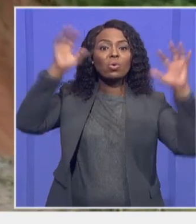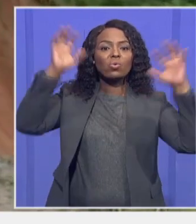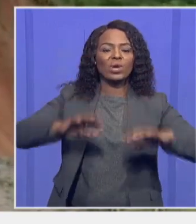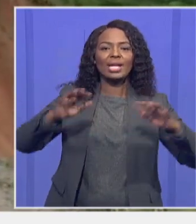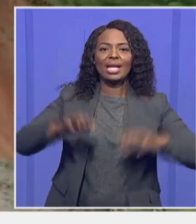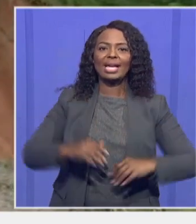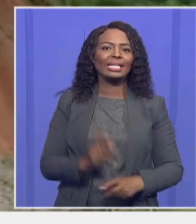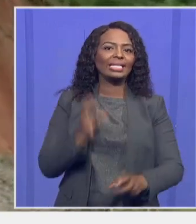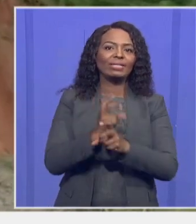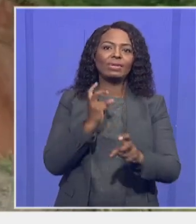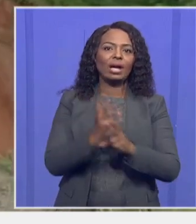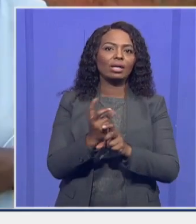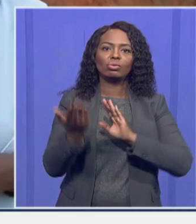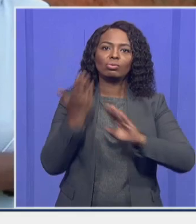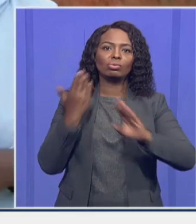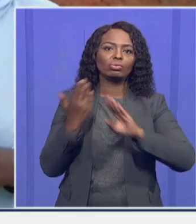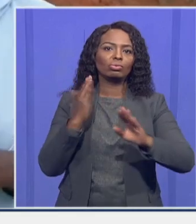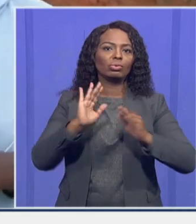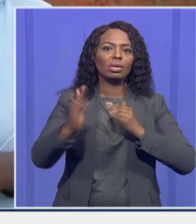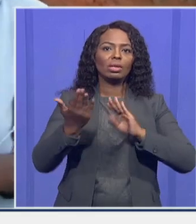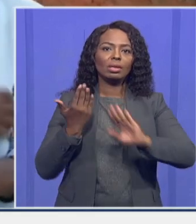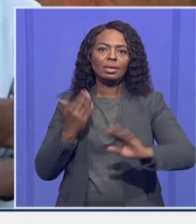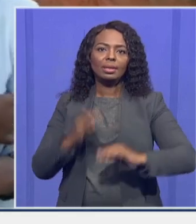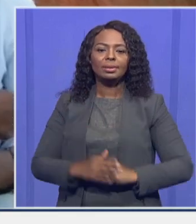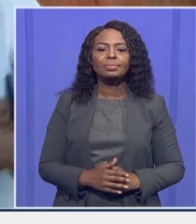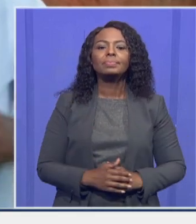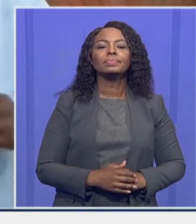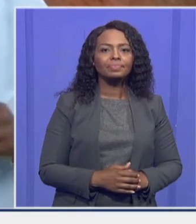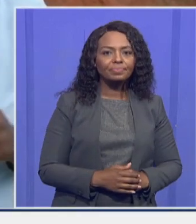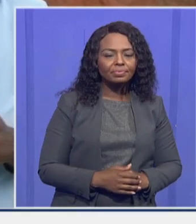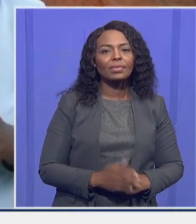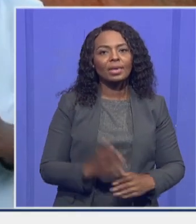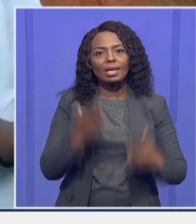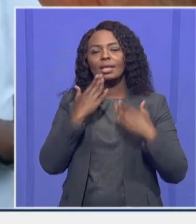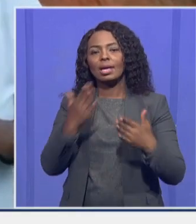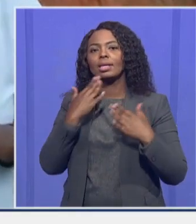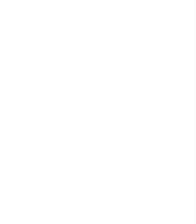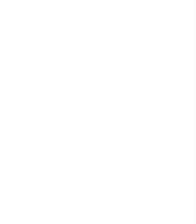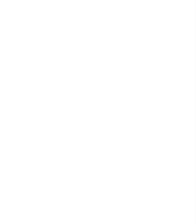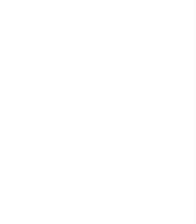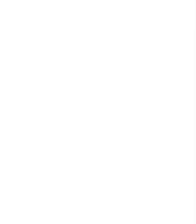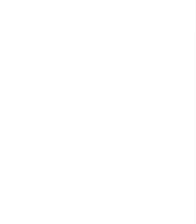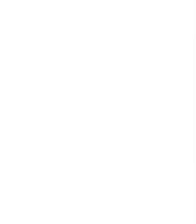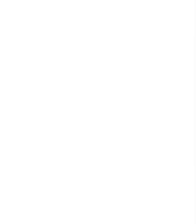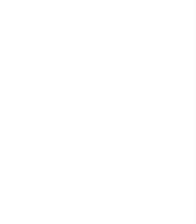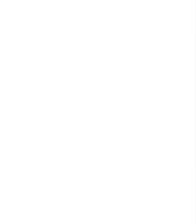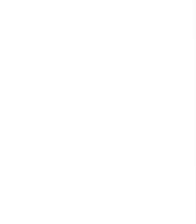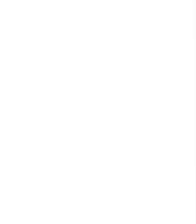control this route. Nhlanhla Jele, thank you very much indeed for that update.